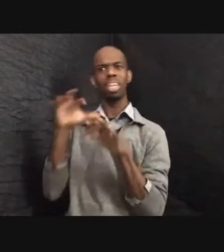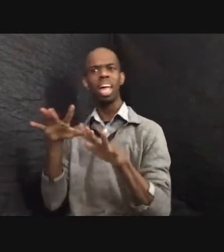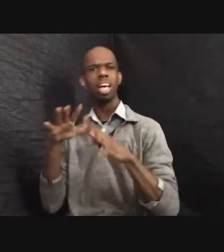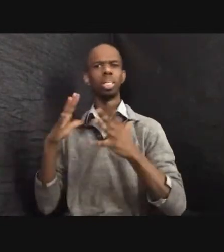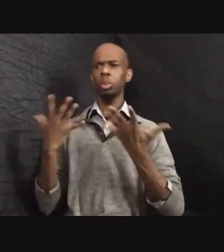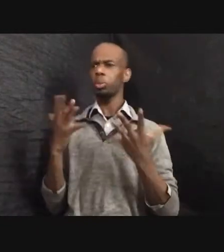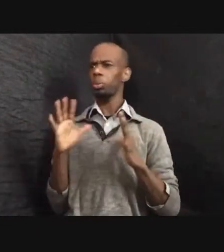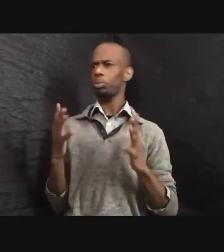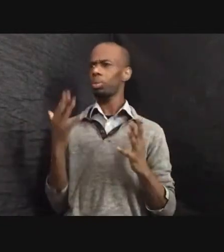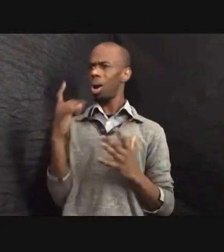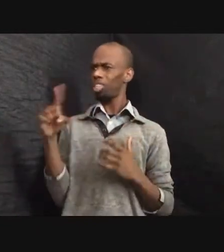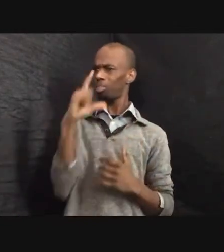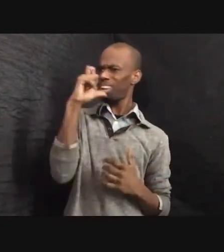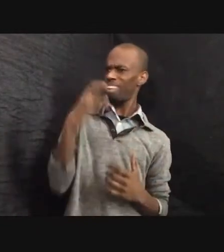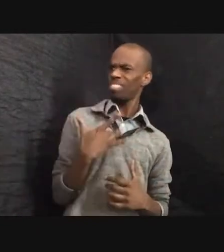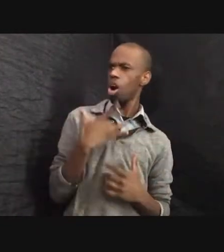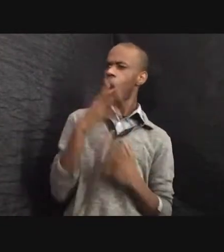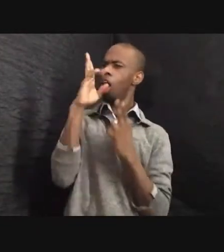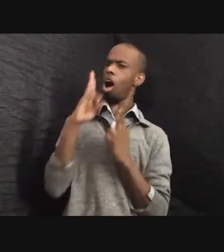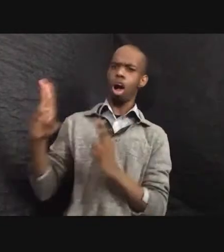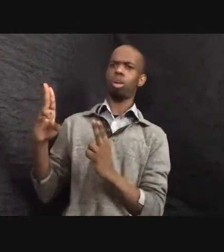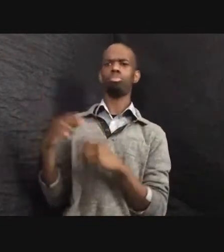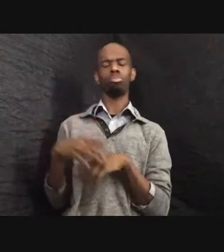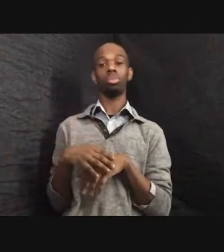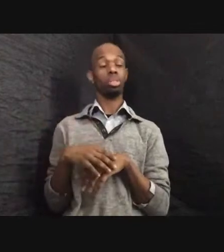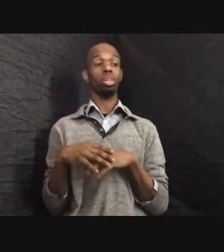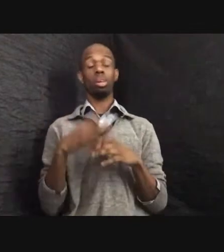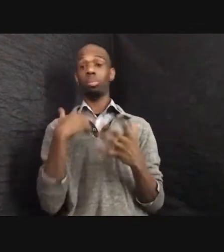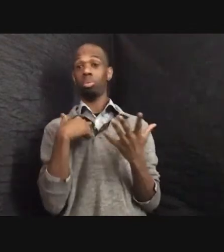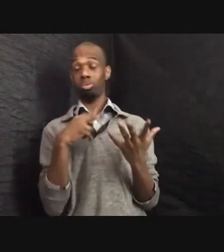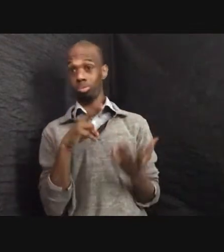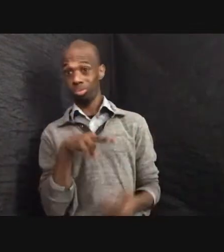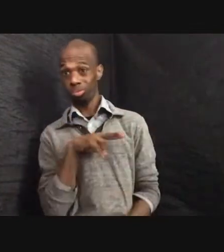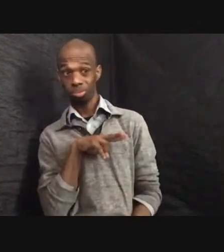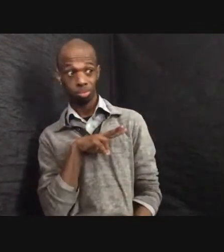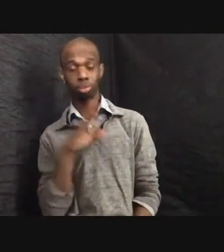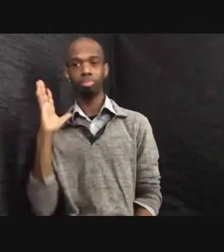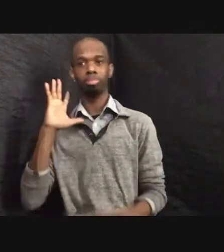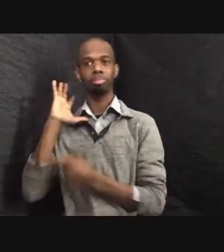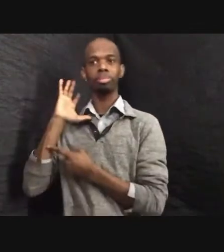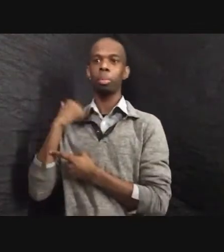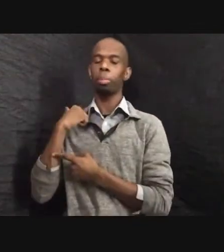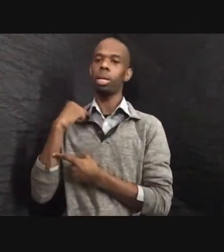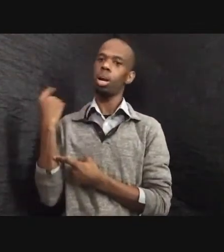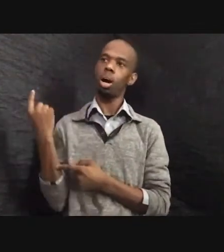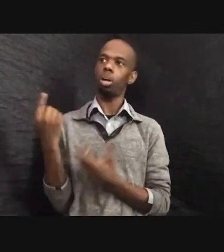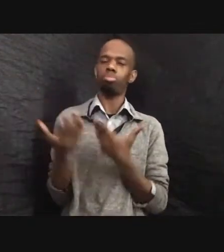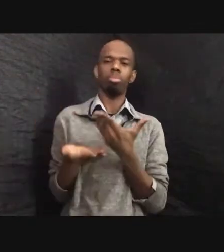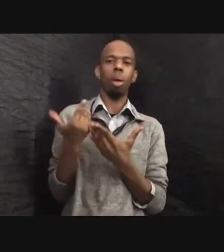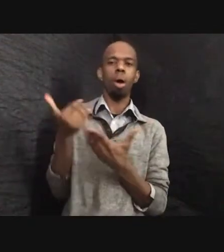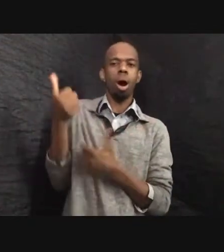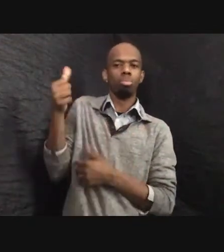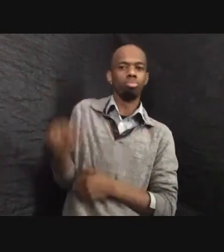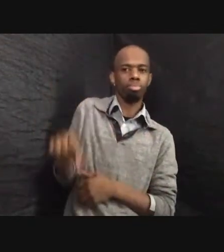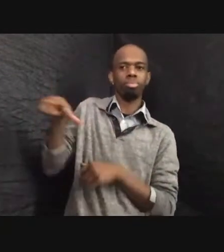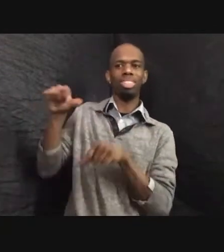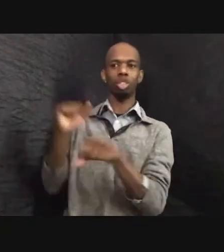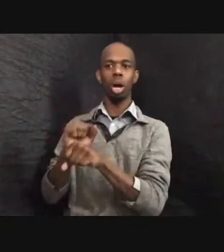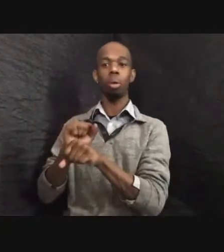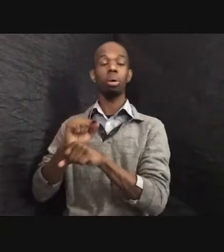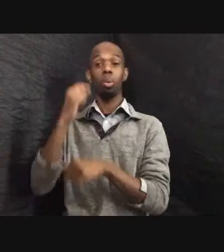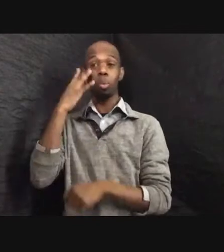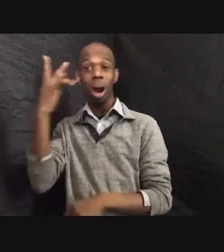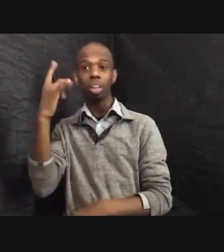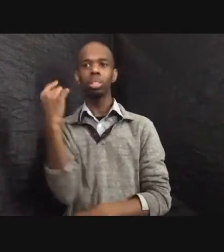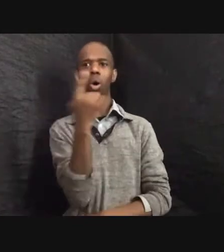And it's like, I almost turned that job down from jump, because I knew the only reason you wanted me on that stage is because I was Black. I was a Black guy that had worked